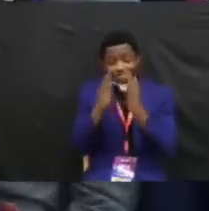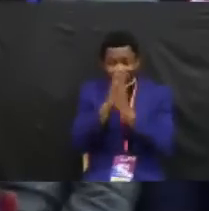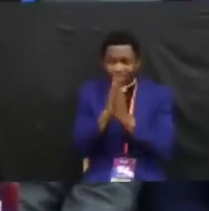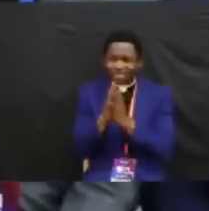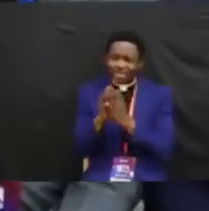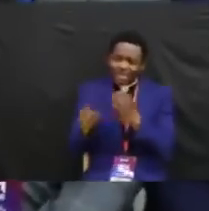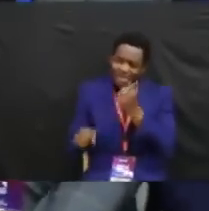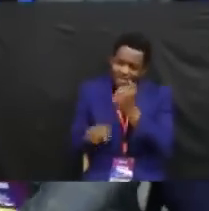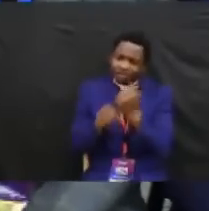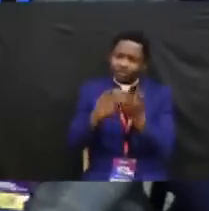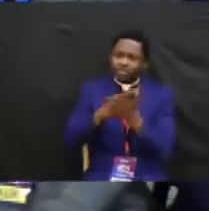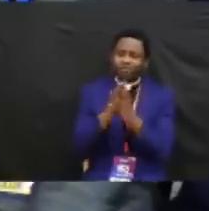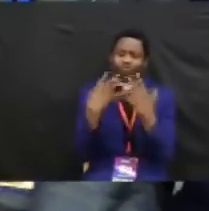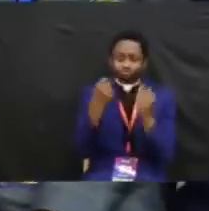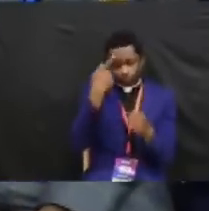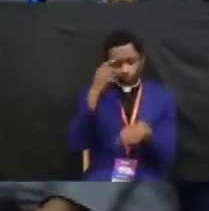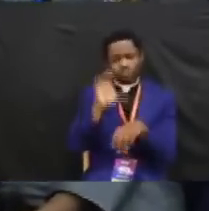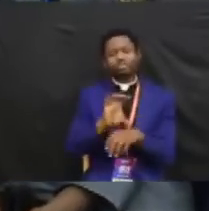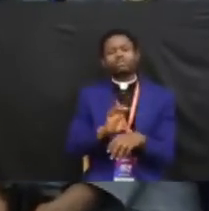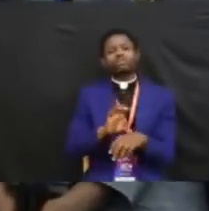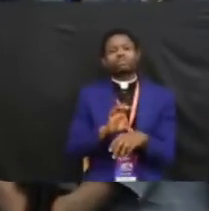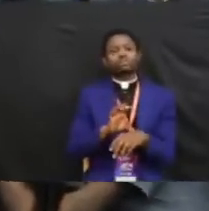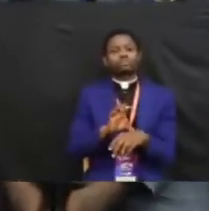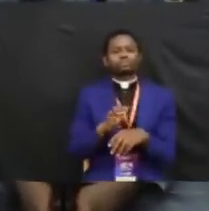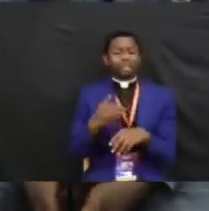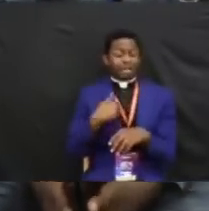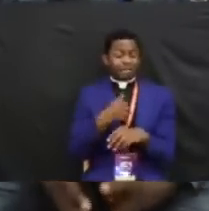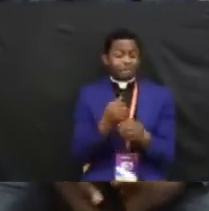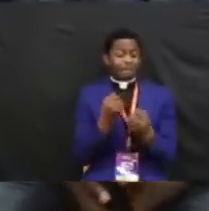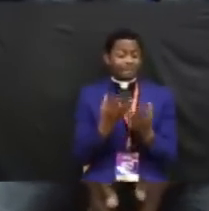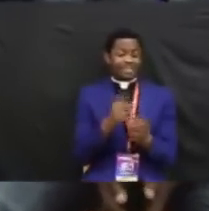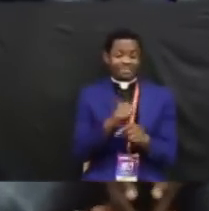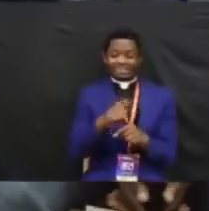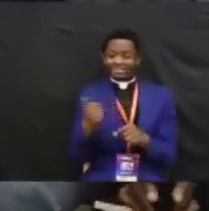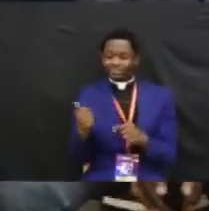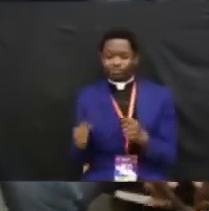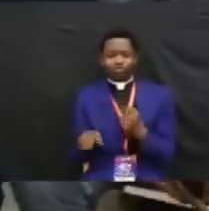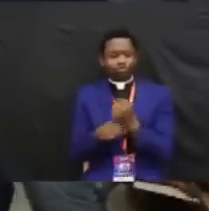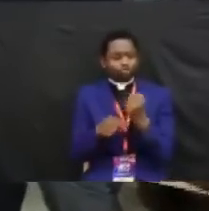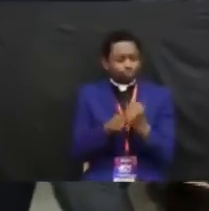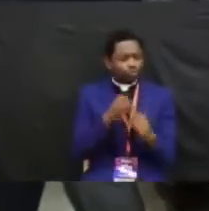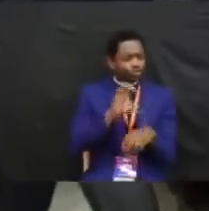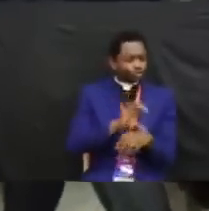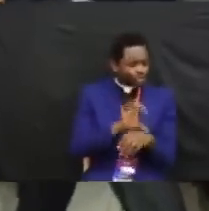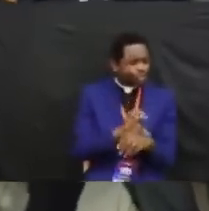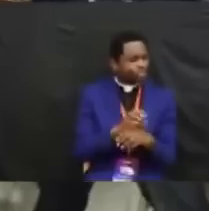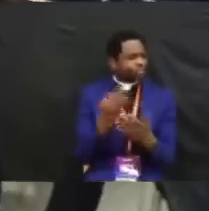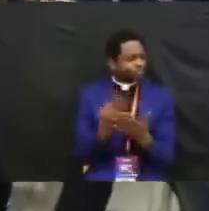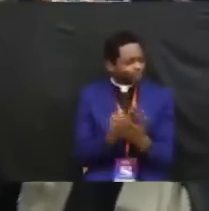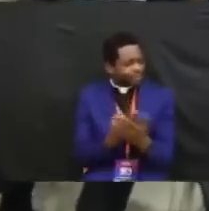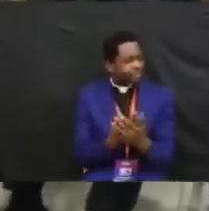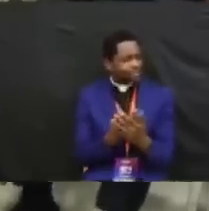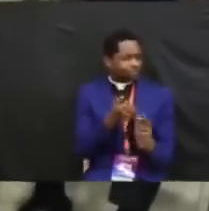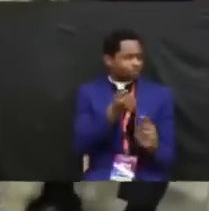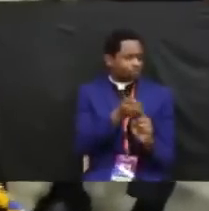to the church. There there were many others who also supported the church financially.